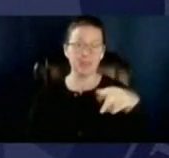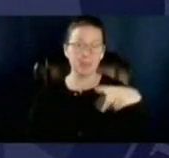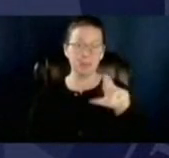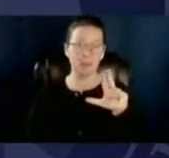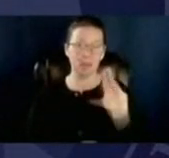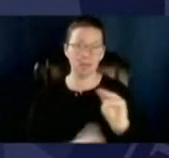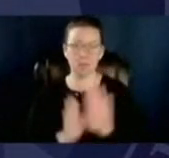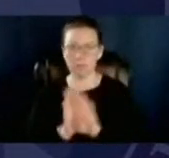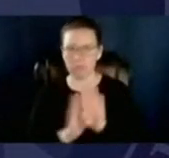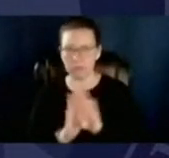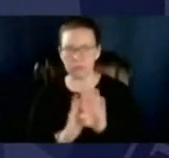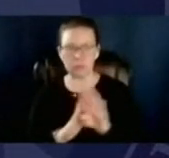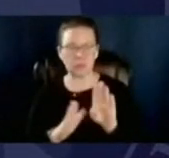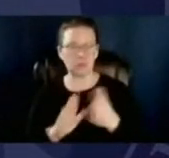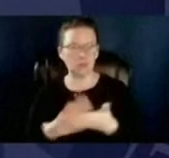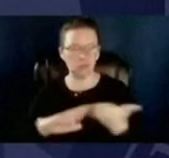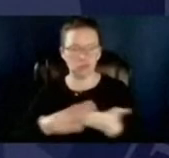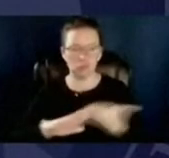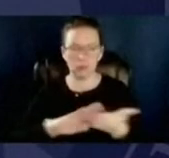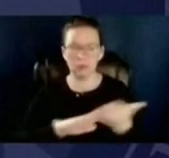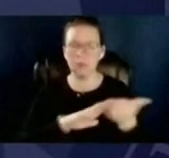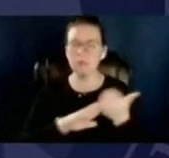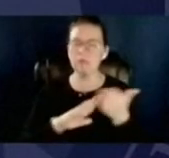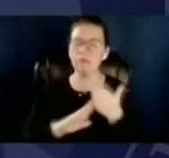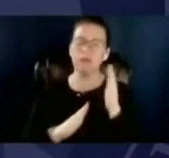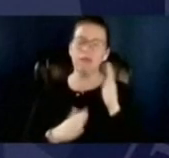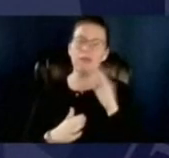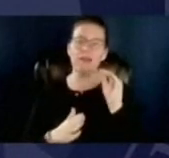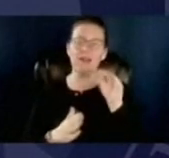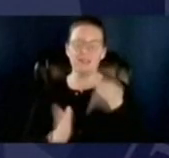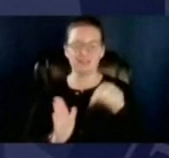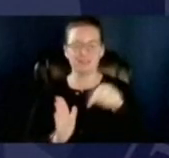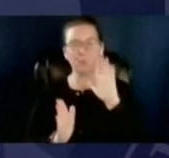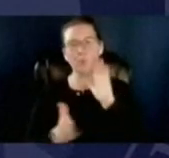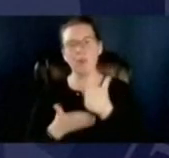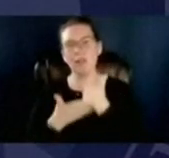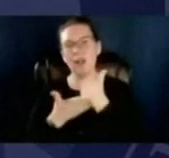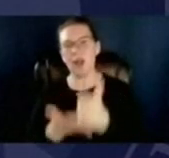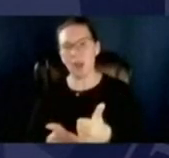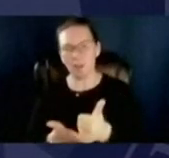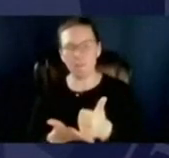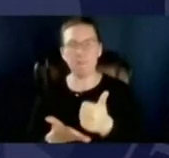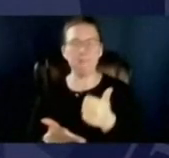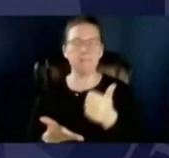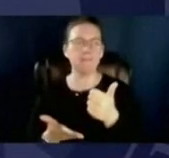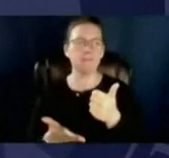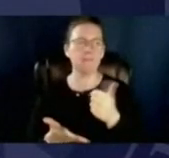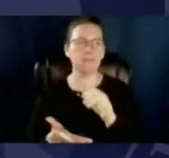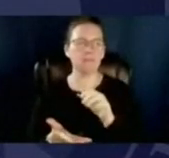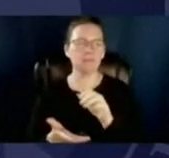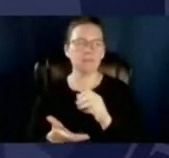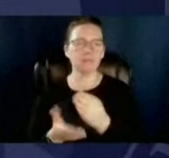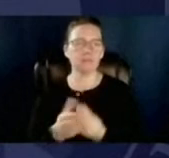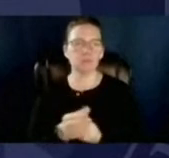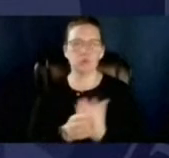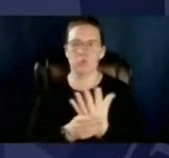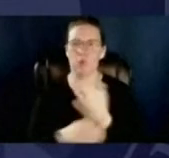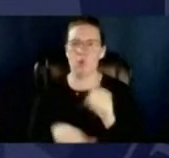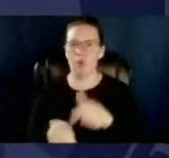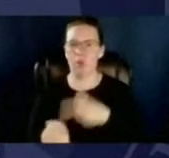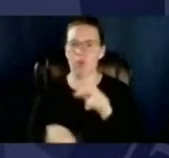running, and it provides a way to develop a longer-term plan. In addition,